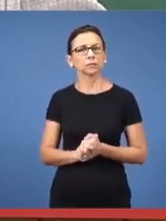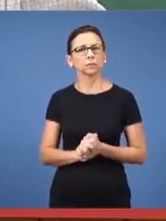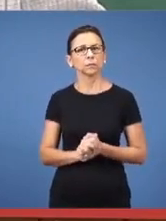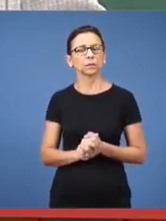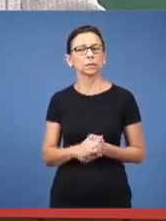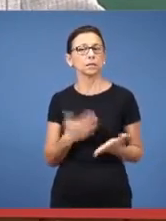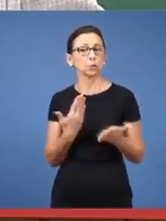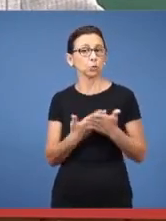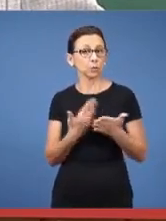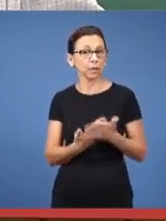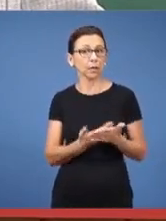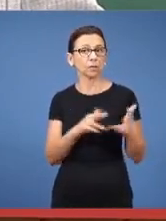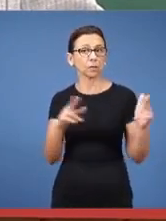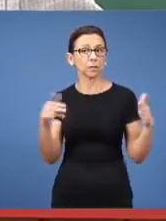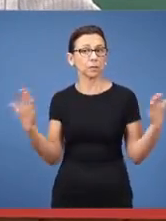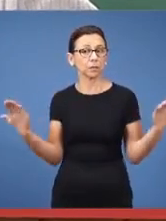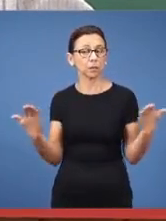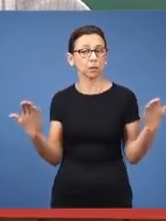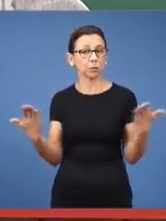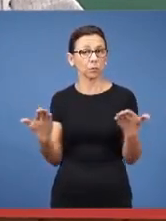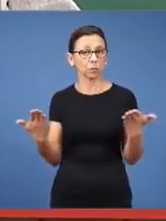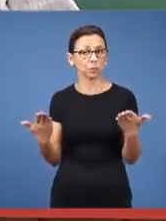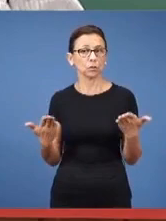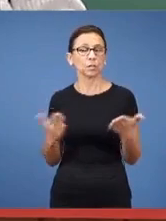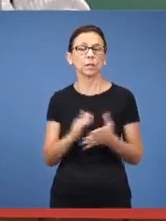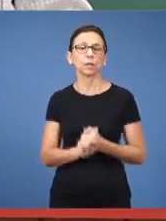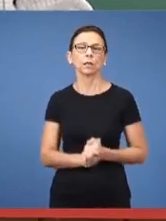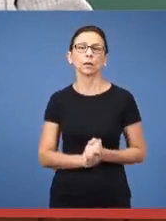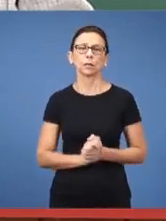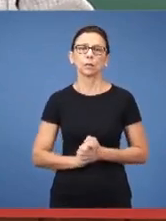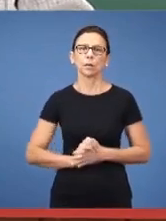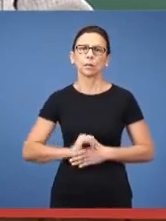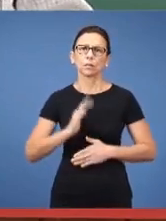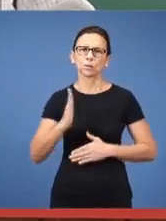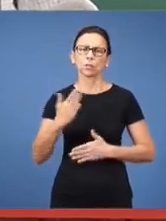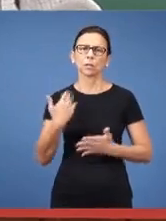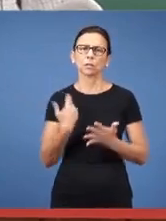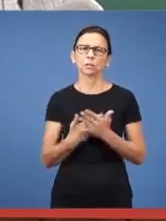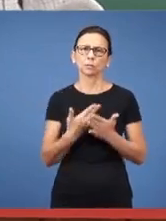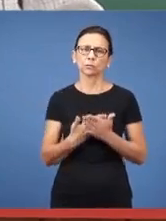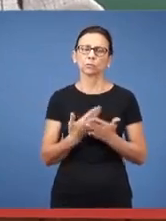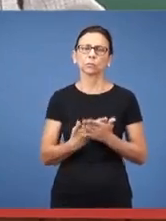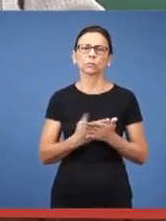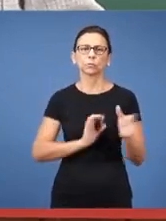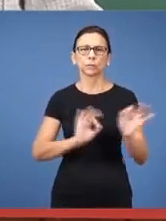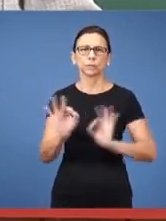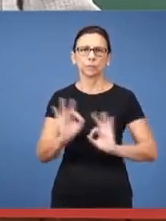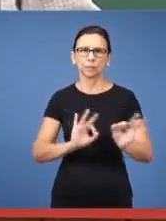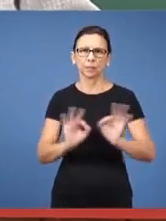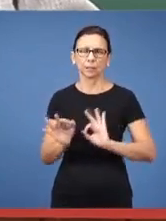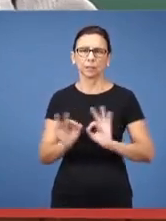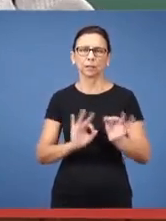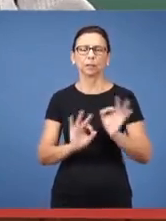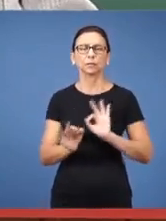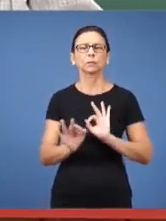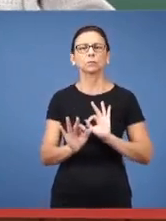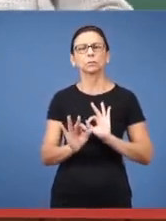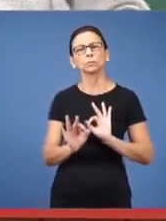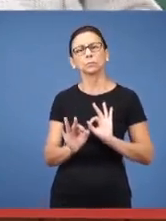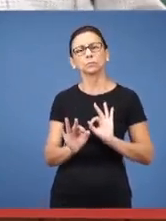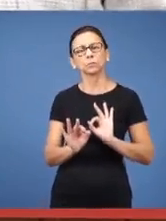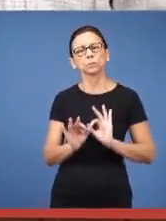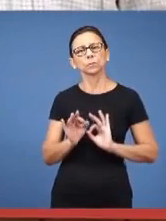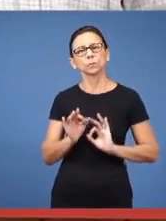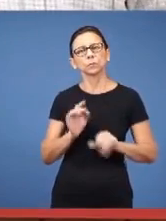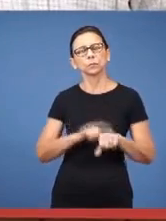to ask the brethren to work and bring this morning, already developed this work of the time called